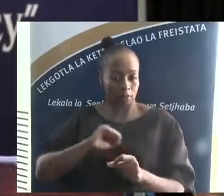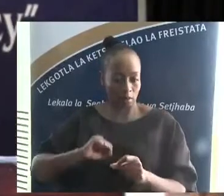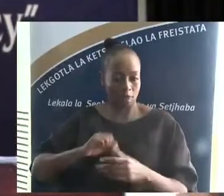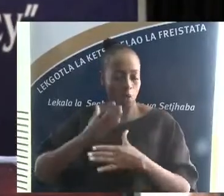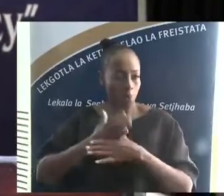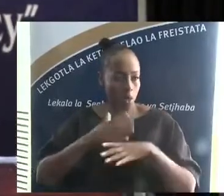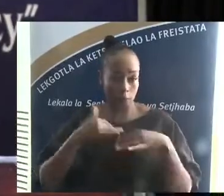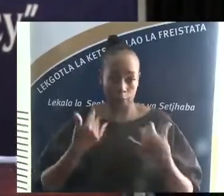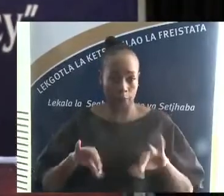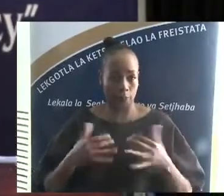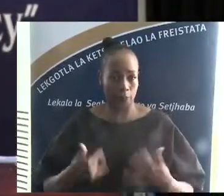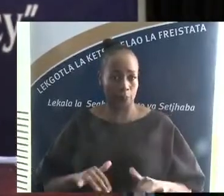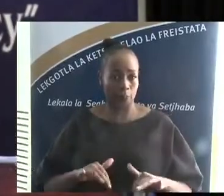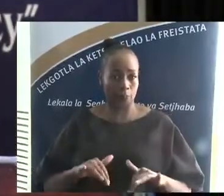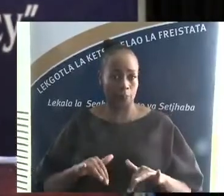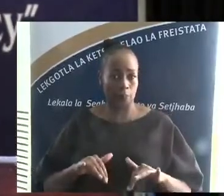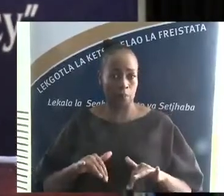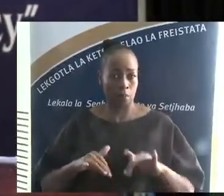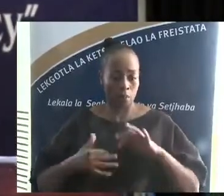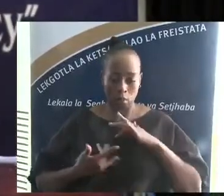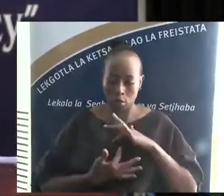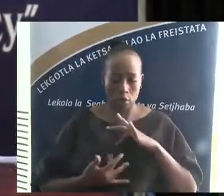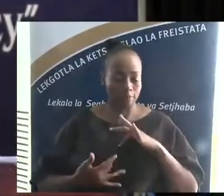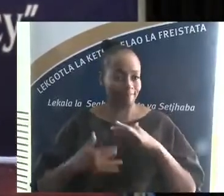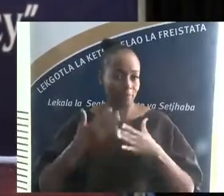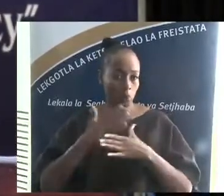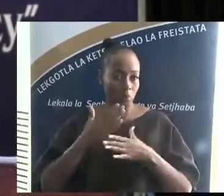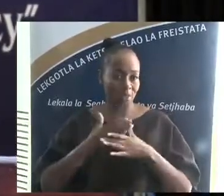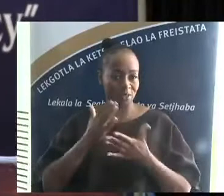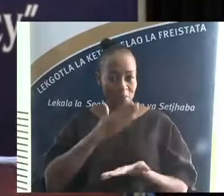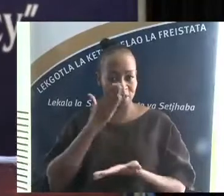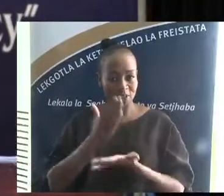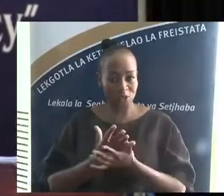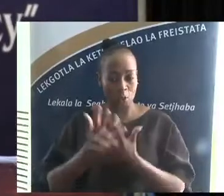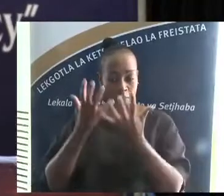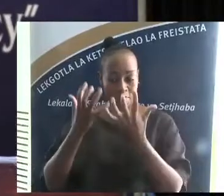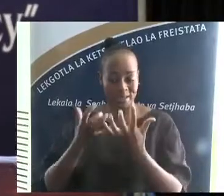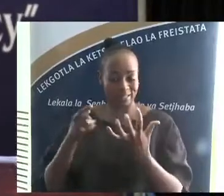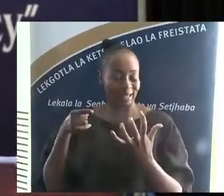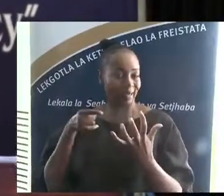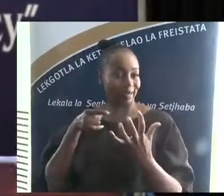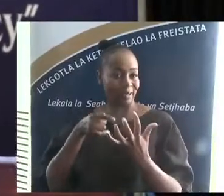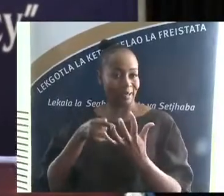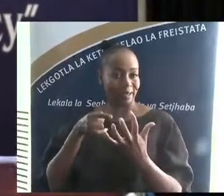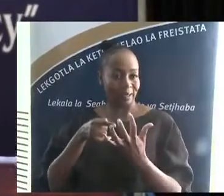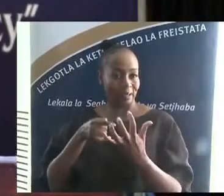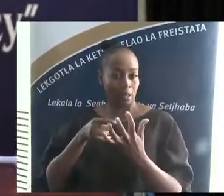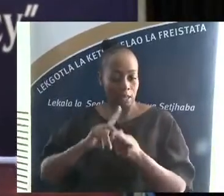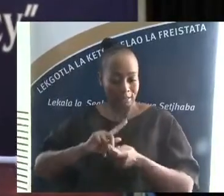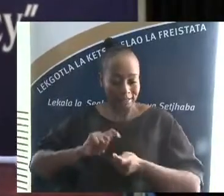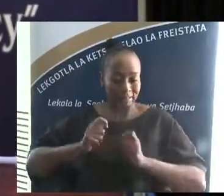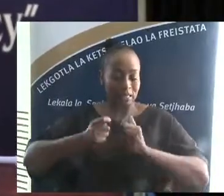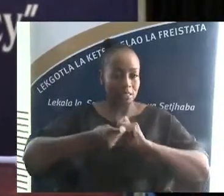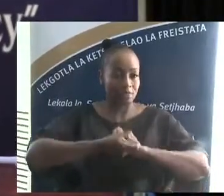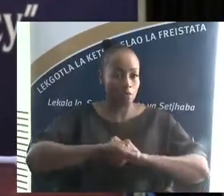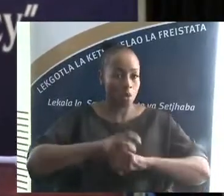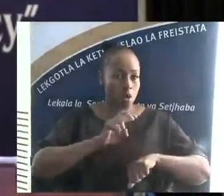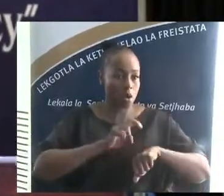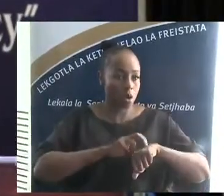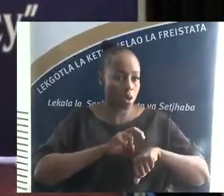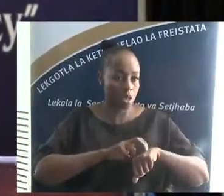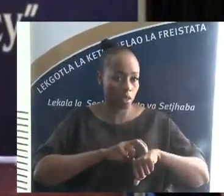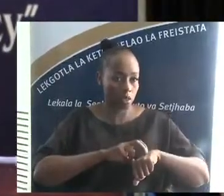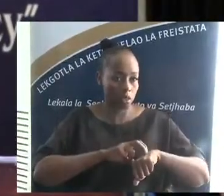with diligent enthusiasm to ensure that we produce a budget that transforms the needs and